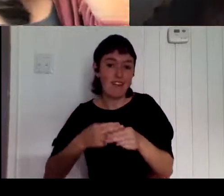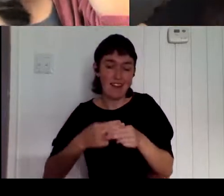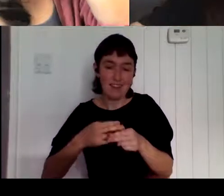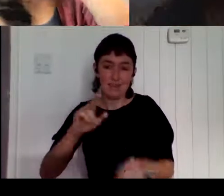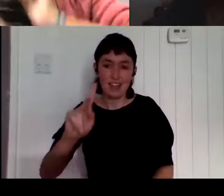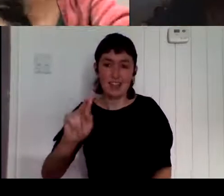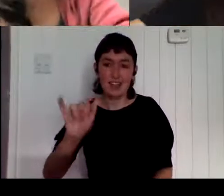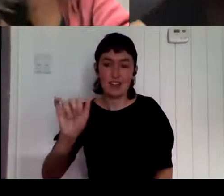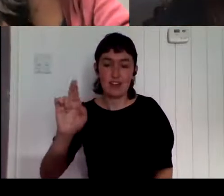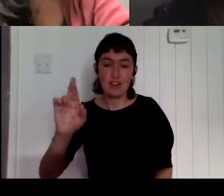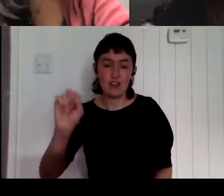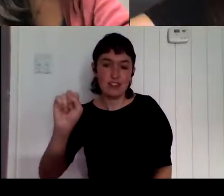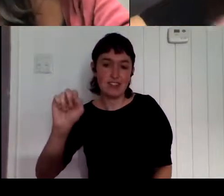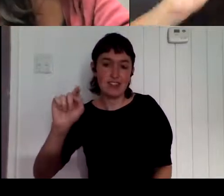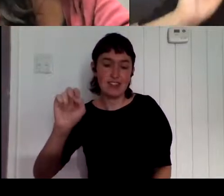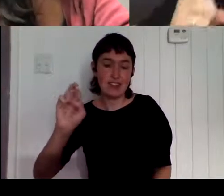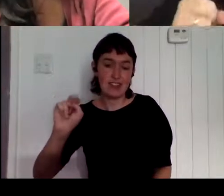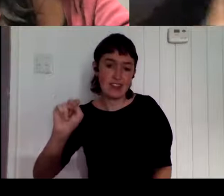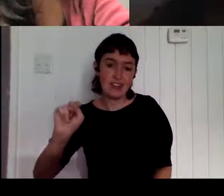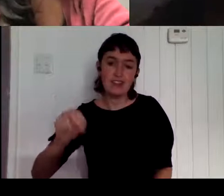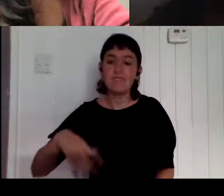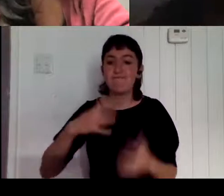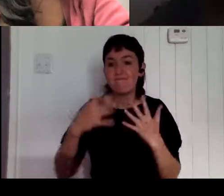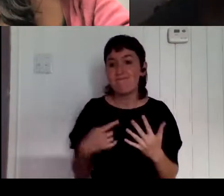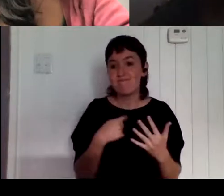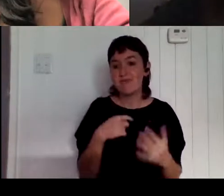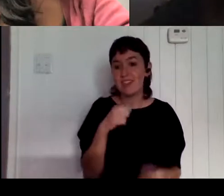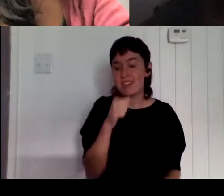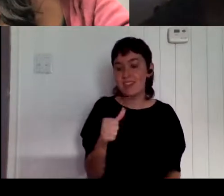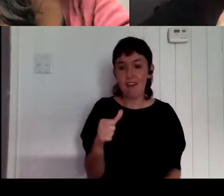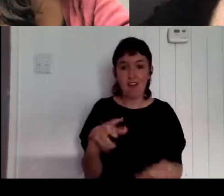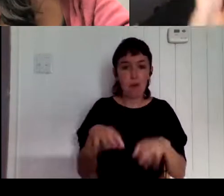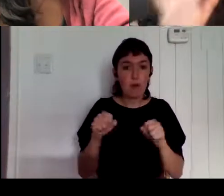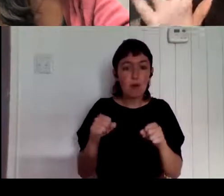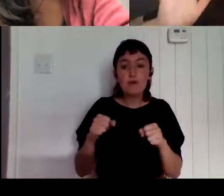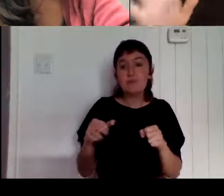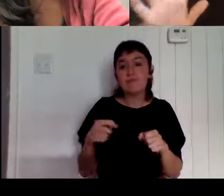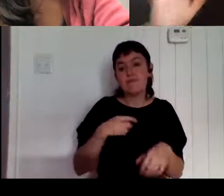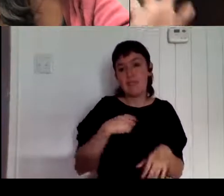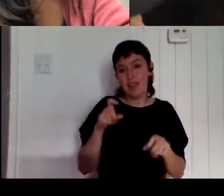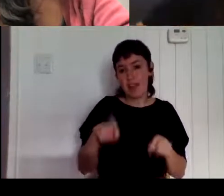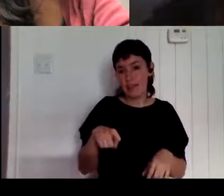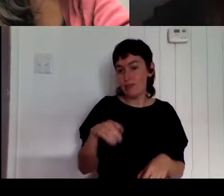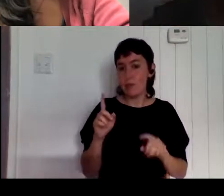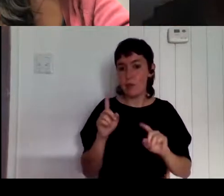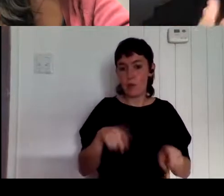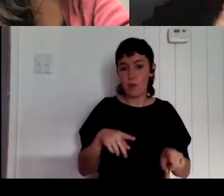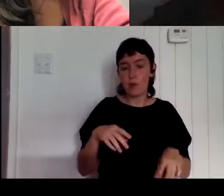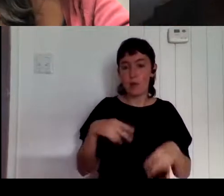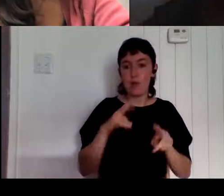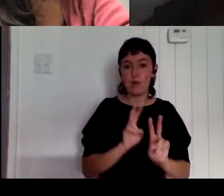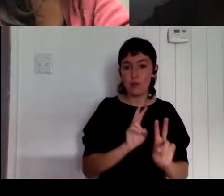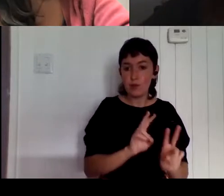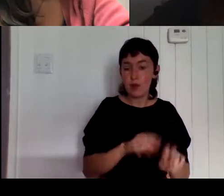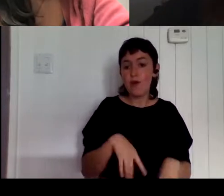regrettably, I have to attend a funeral. But the person who's covering for me is energetic, engaging, wonderful, Karina